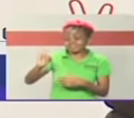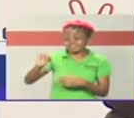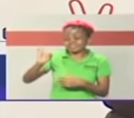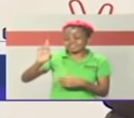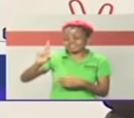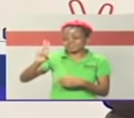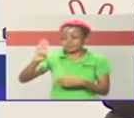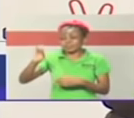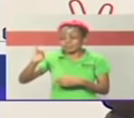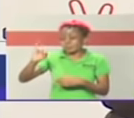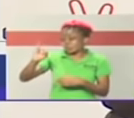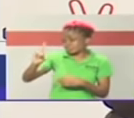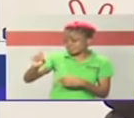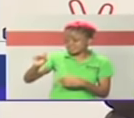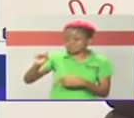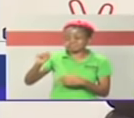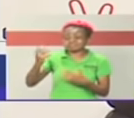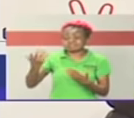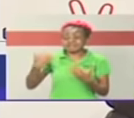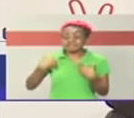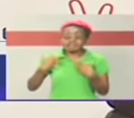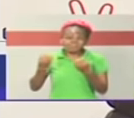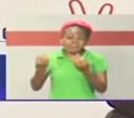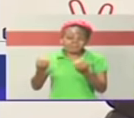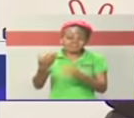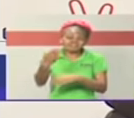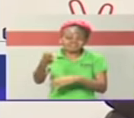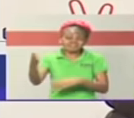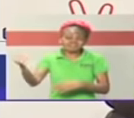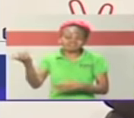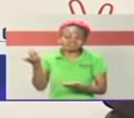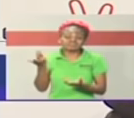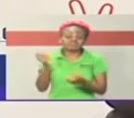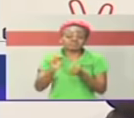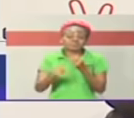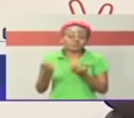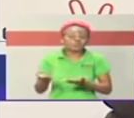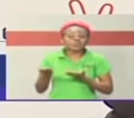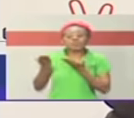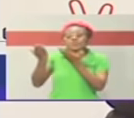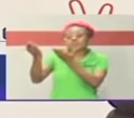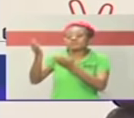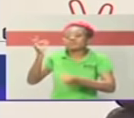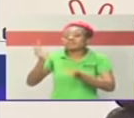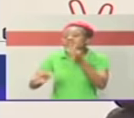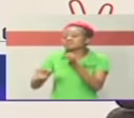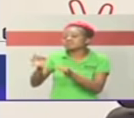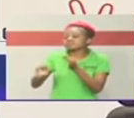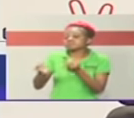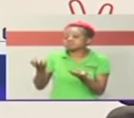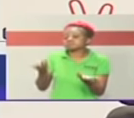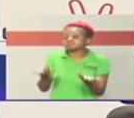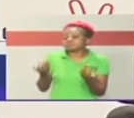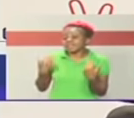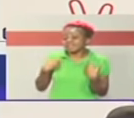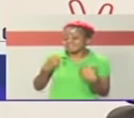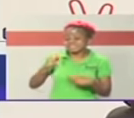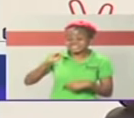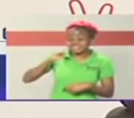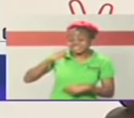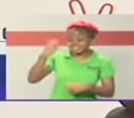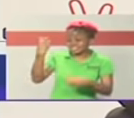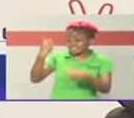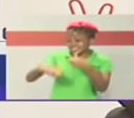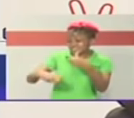conditions in Trinidad and Tobago. So my advice to you is, of course, if you're experiencing some serious effect to your